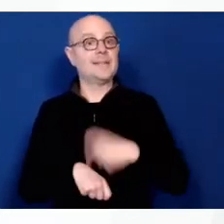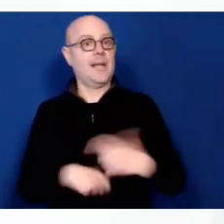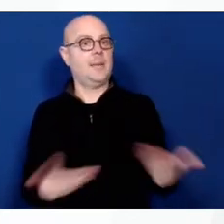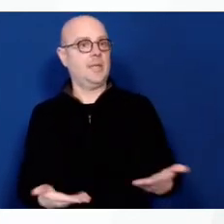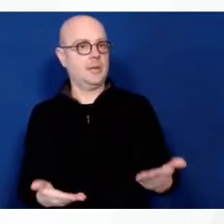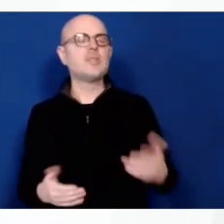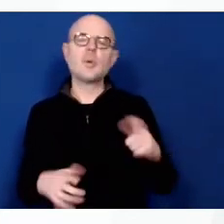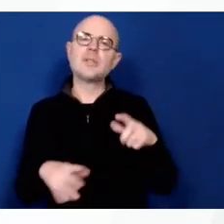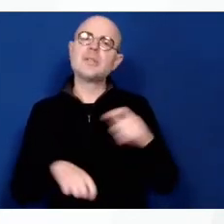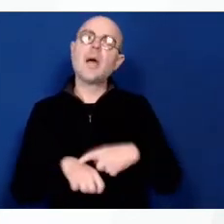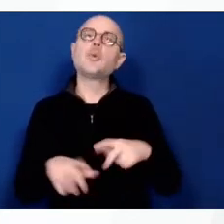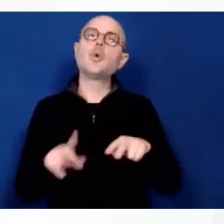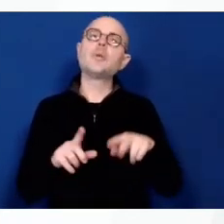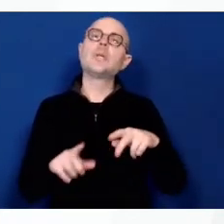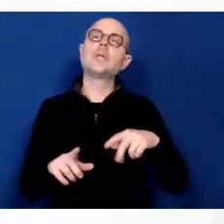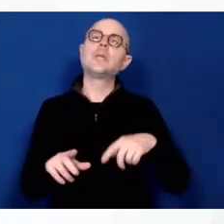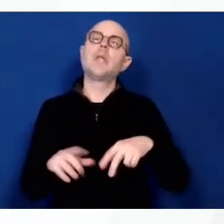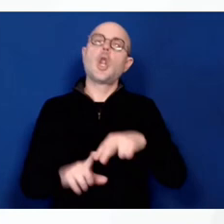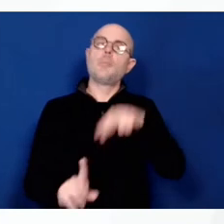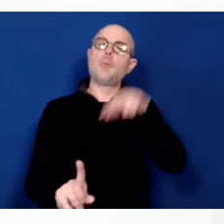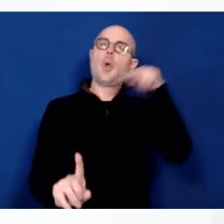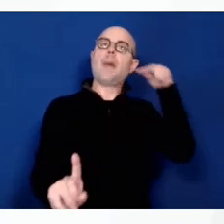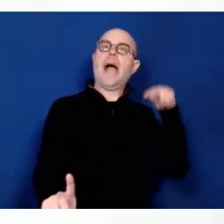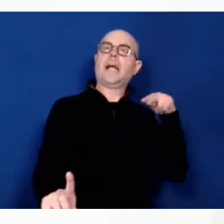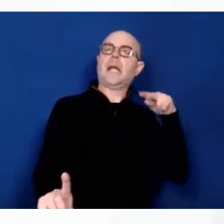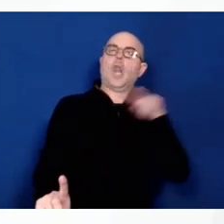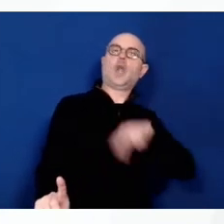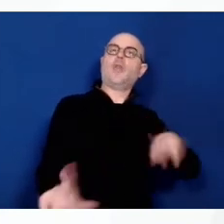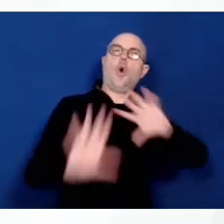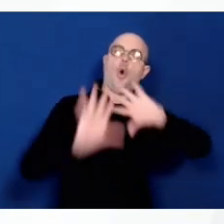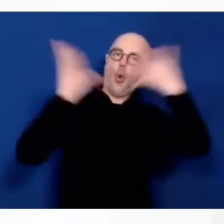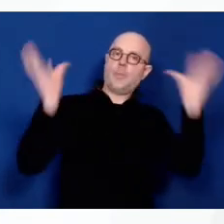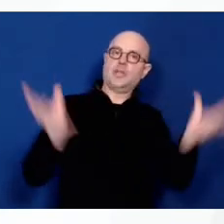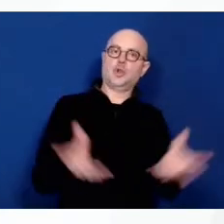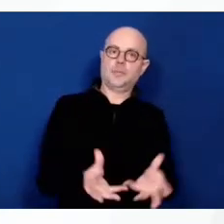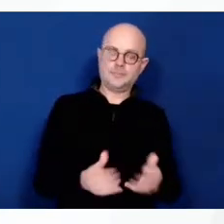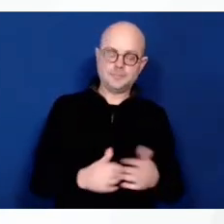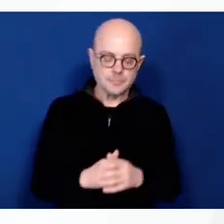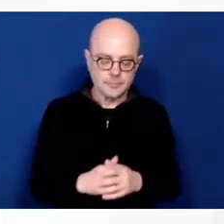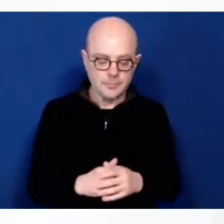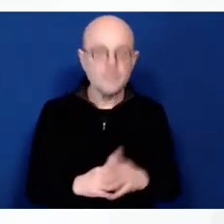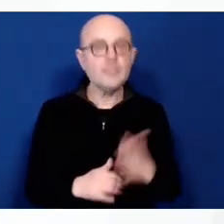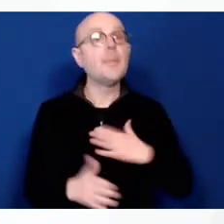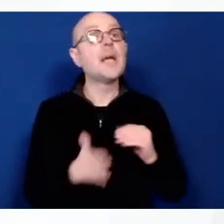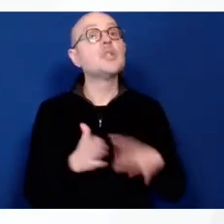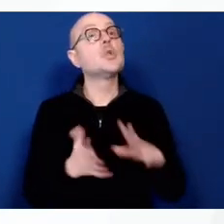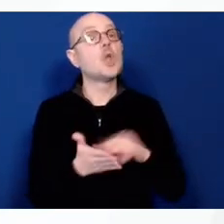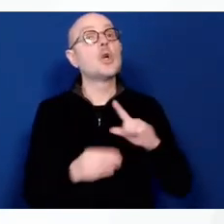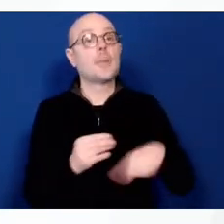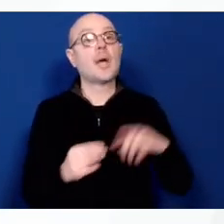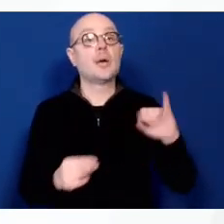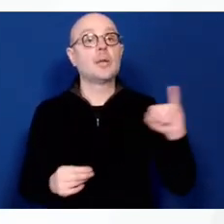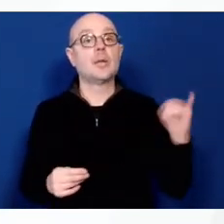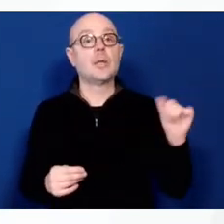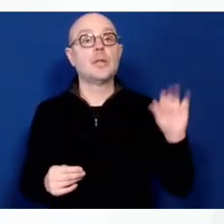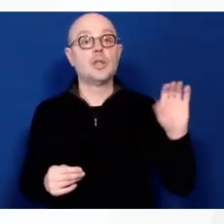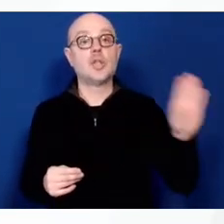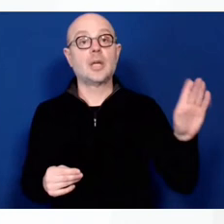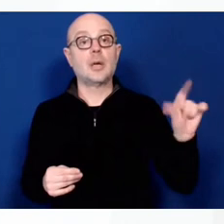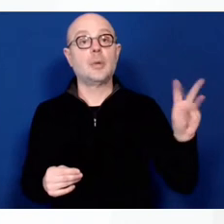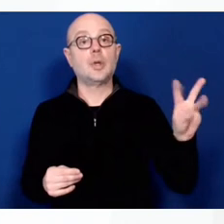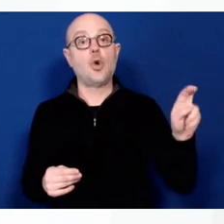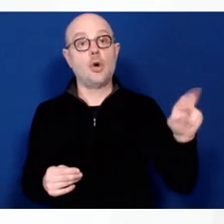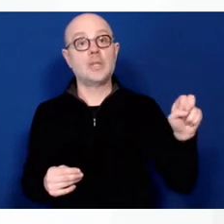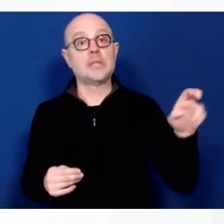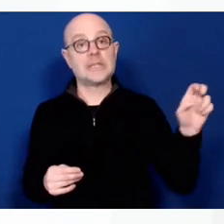picture. Students in my art history classes first learn about Jacob Lawrence as an artist in dialogue with a long